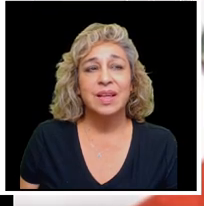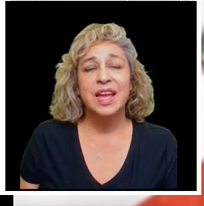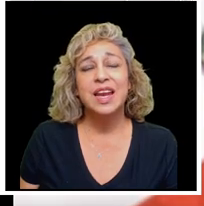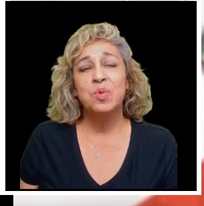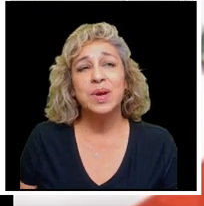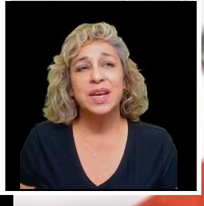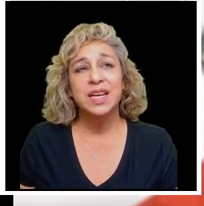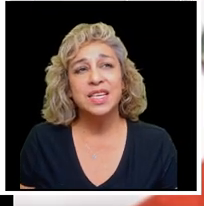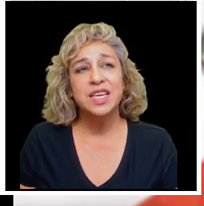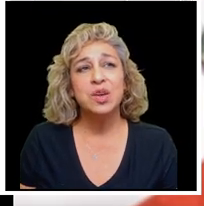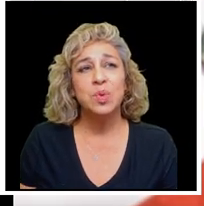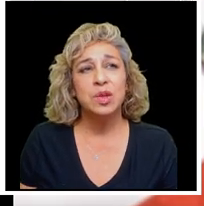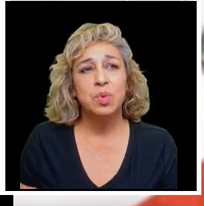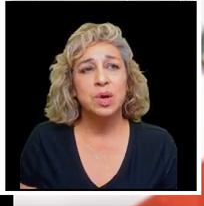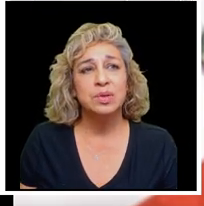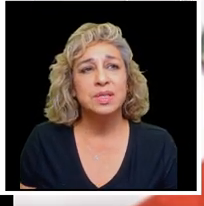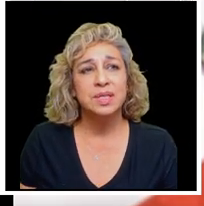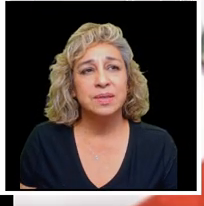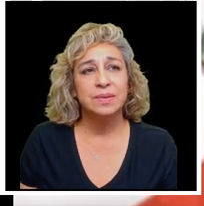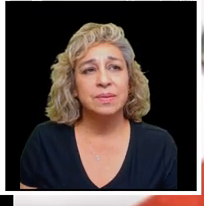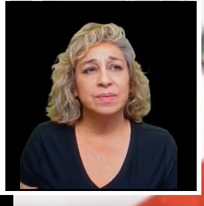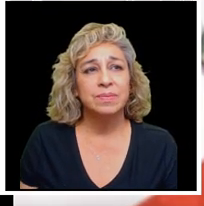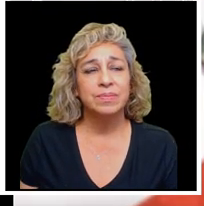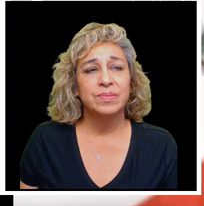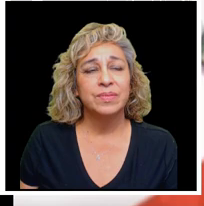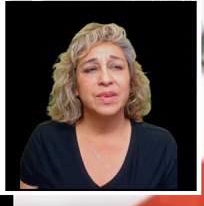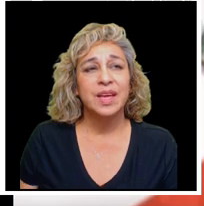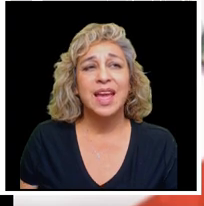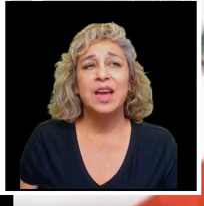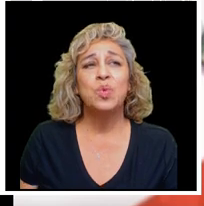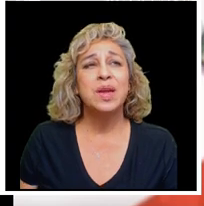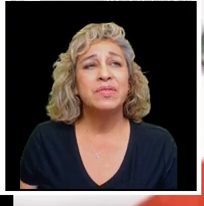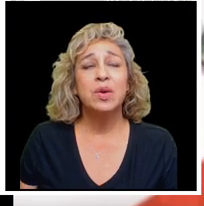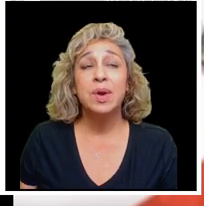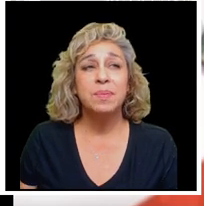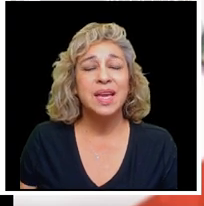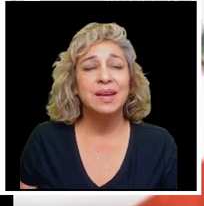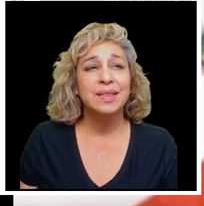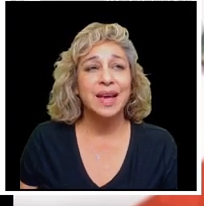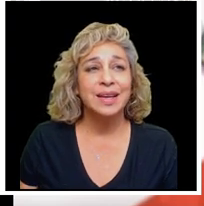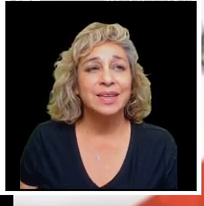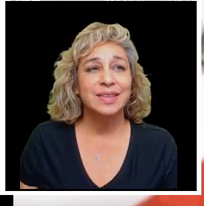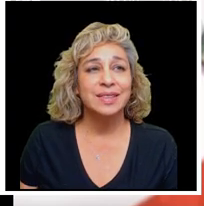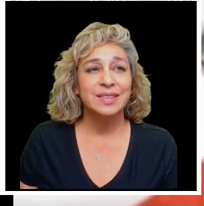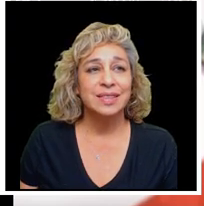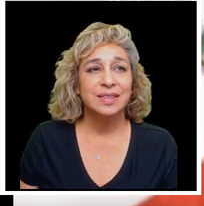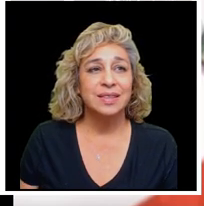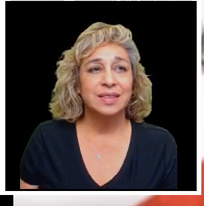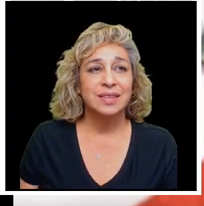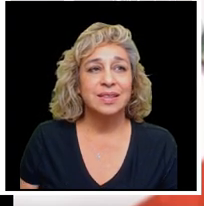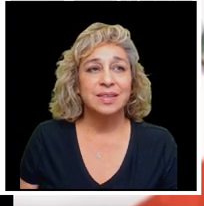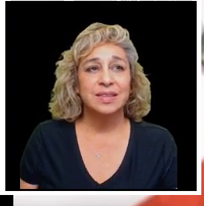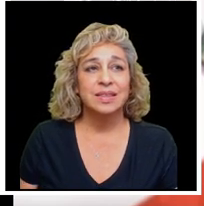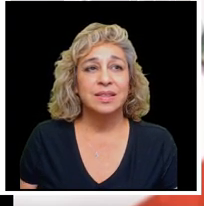now we're gonna continue with the roads and we have already begun that